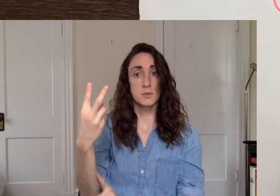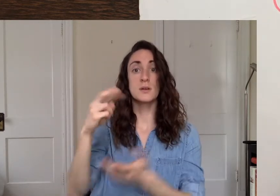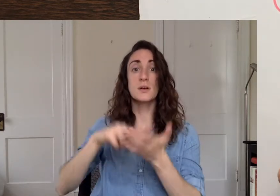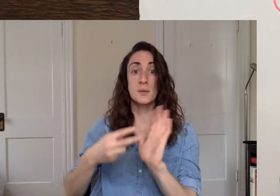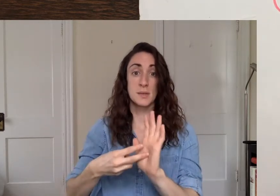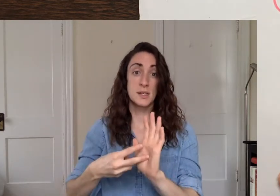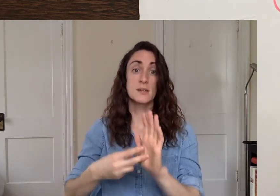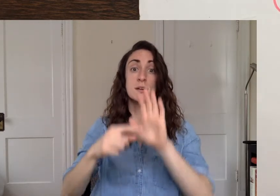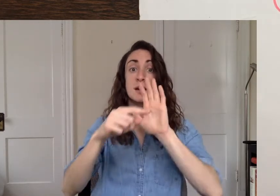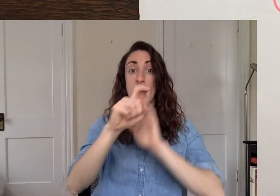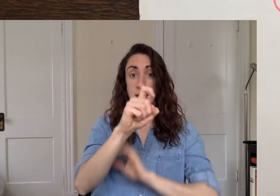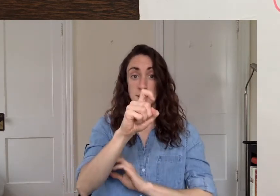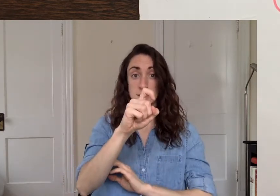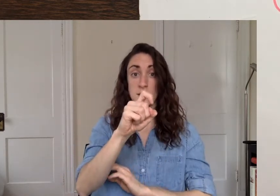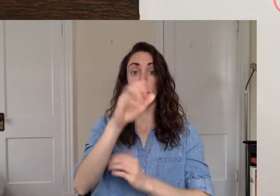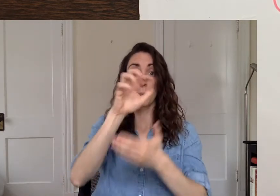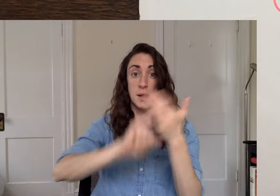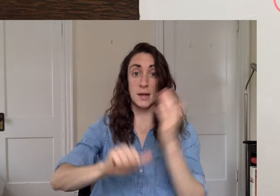for x.